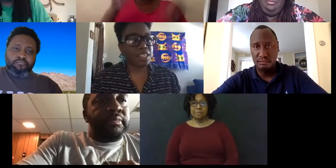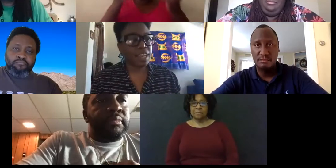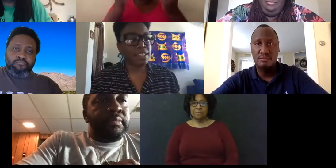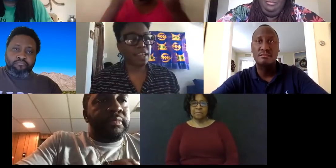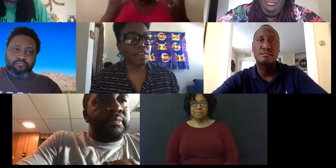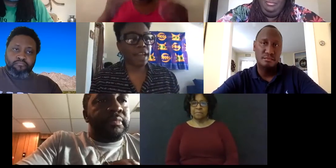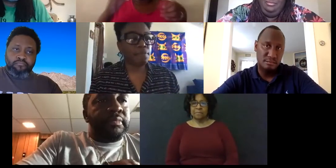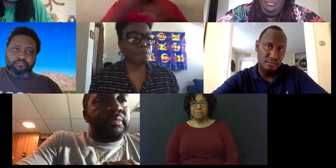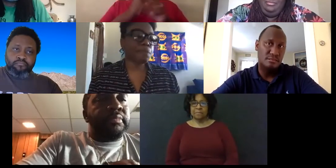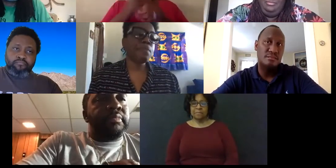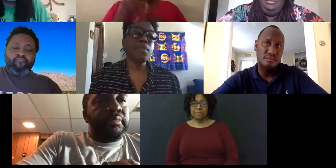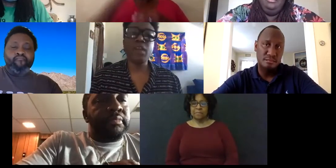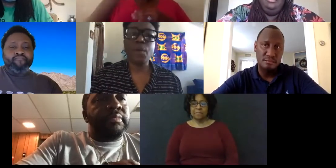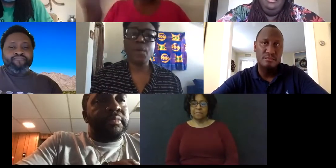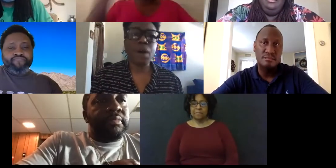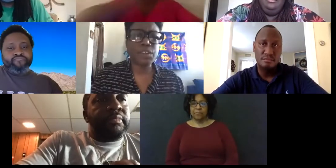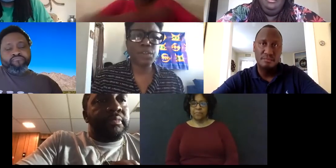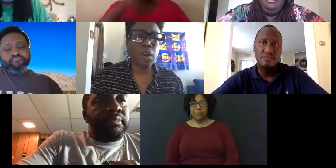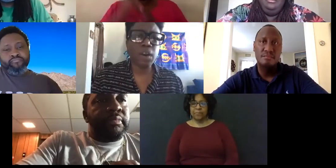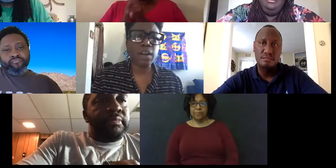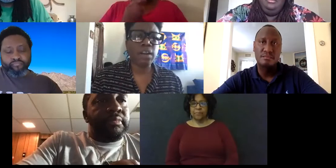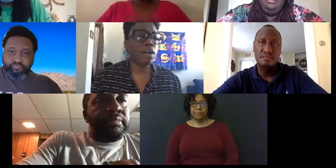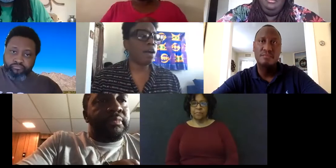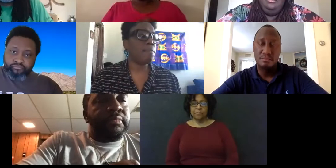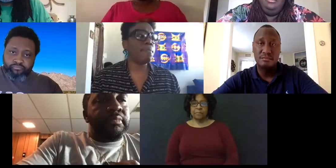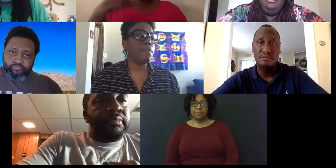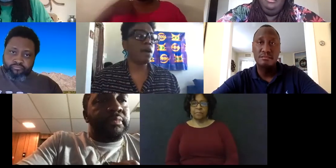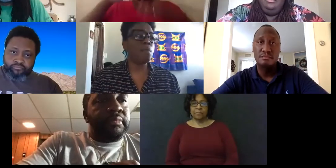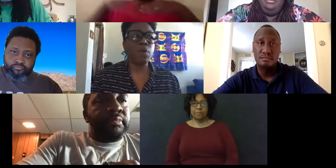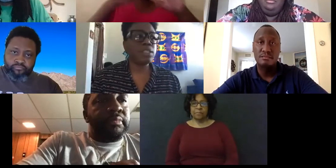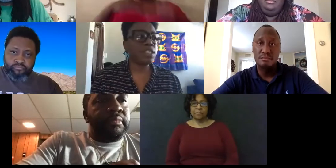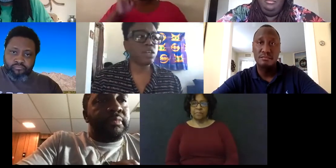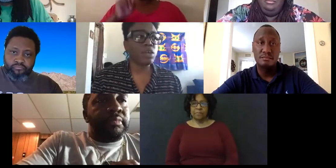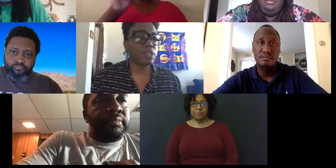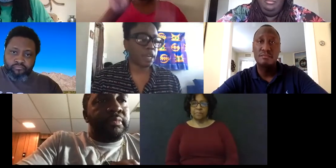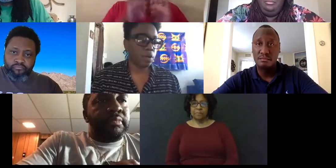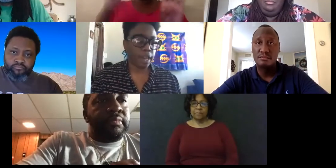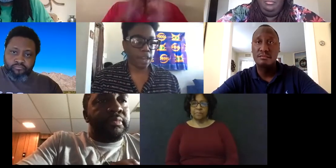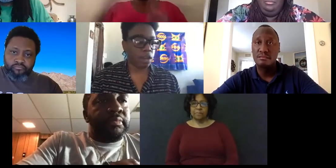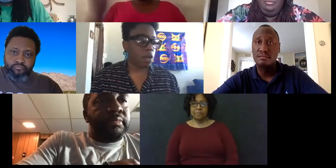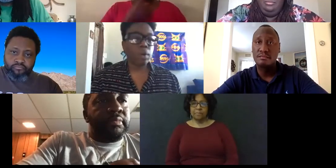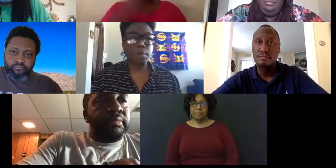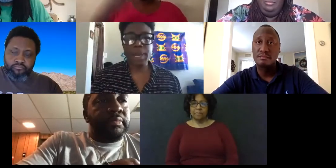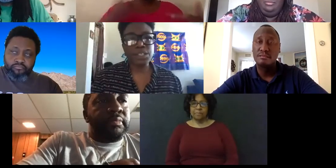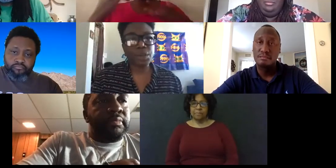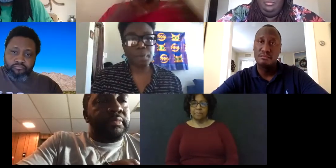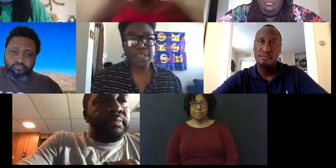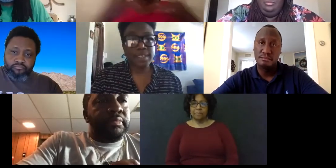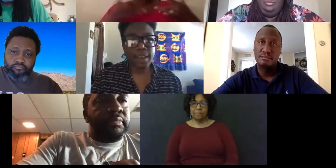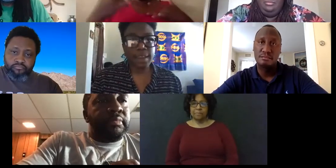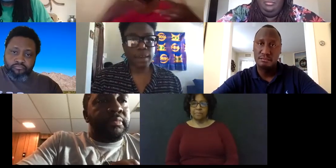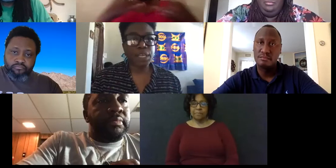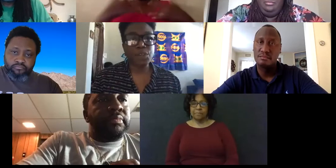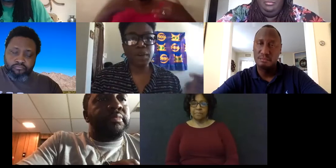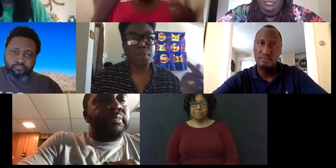making it to the next day, right? And I walk out of the door, I'm always concerned with like, okay, what am I going to show up as